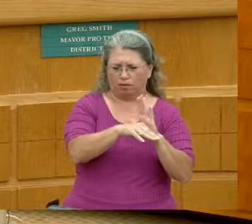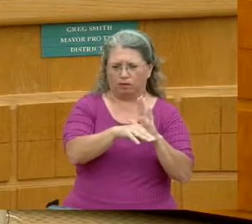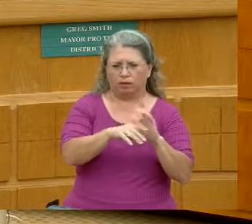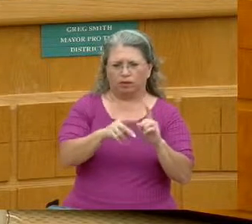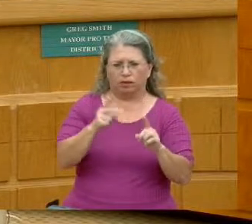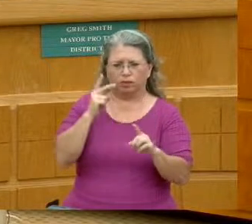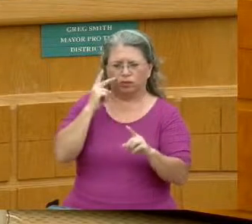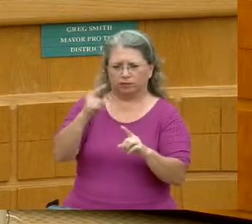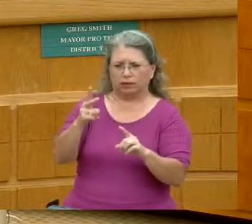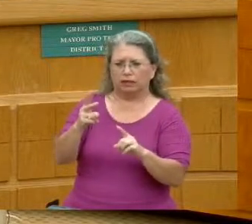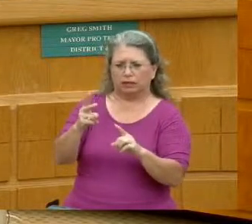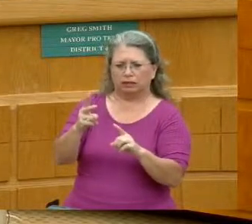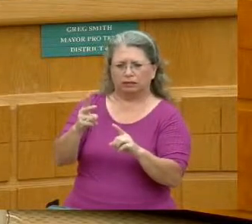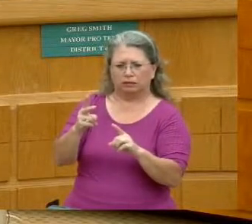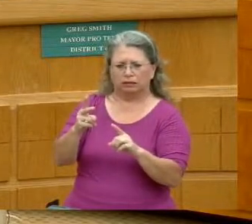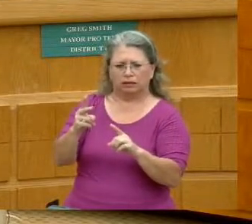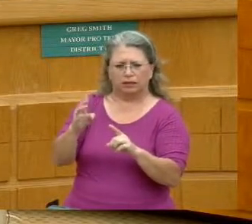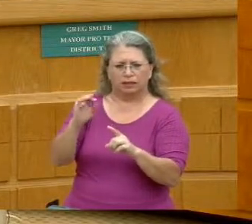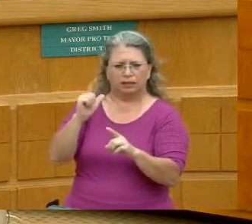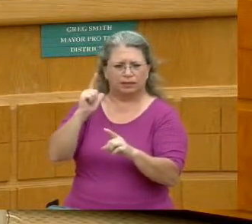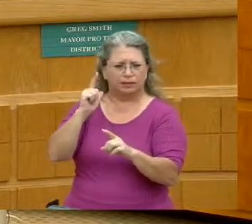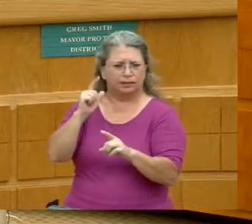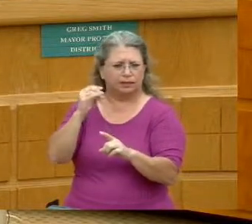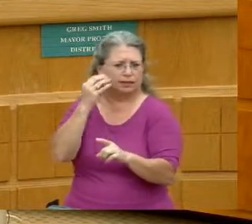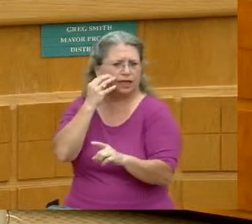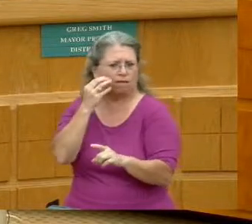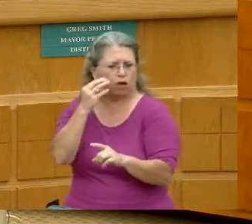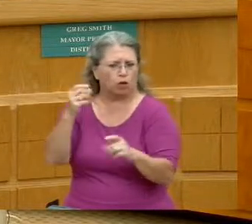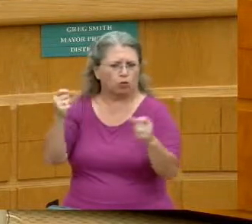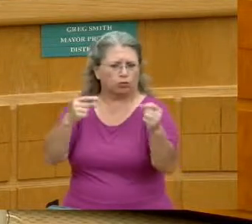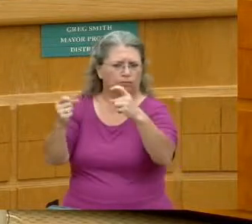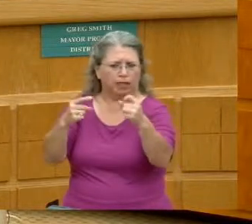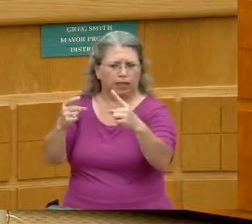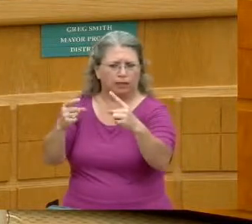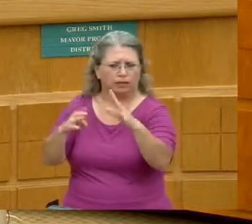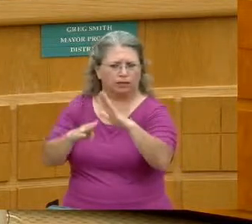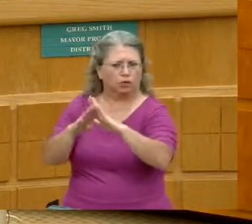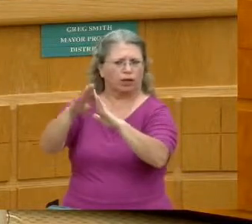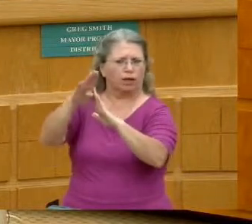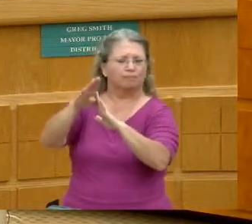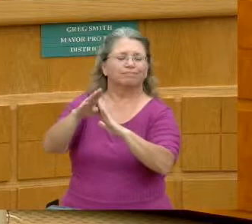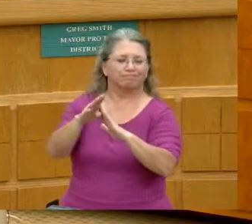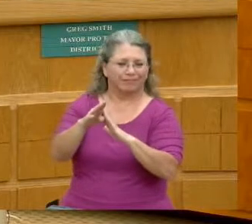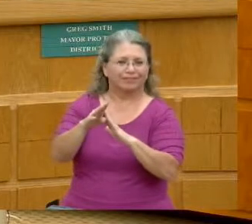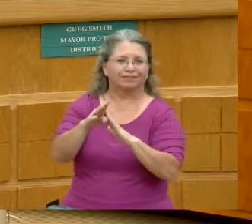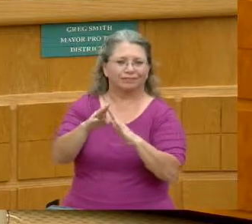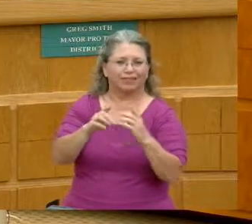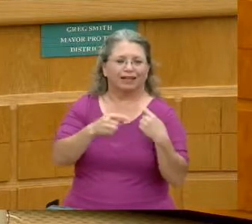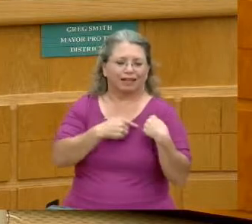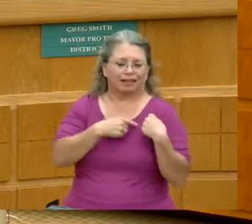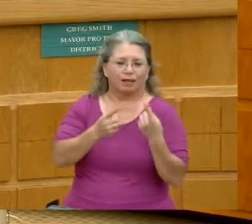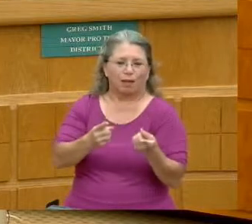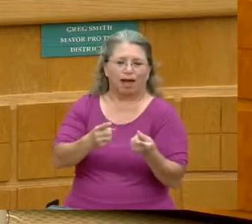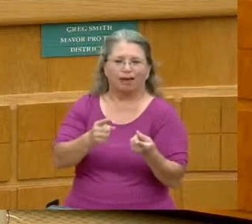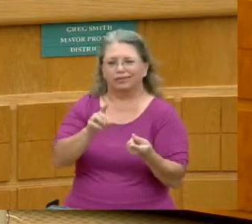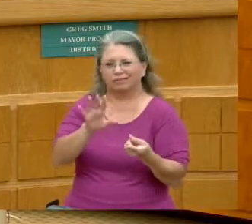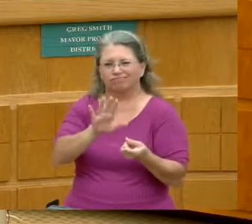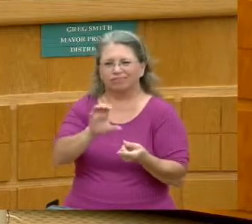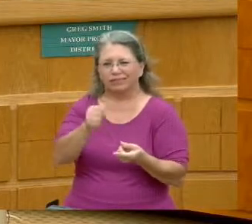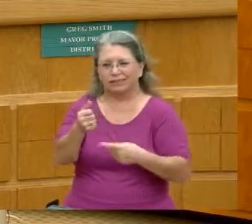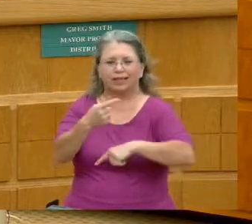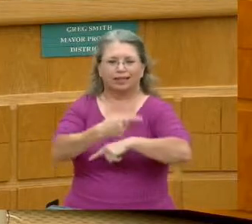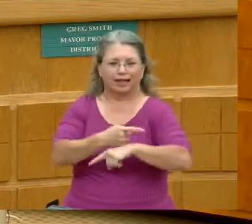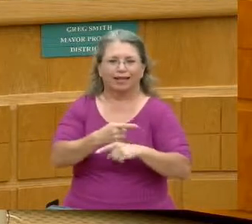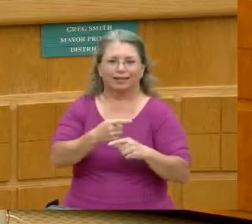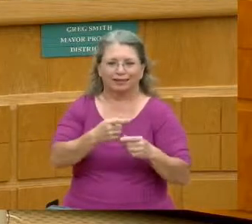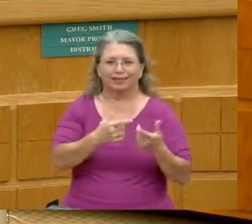the past 10 days, this has come to fruition. And I do have a couple hypotheses on how we've